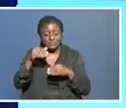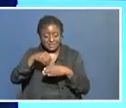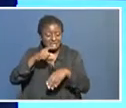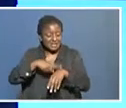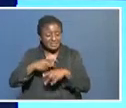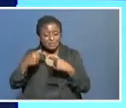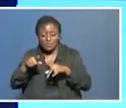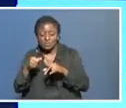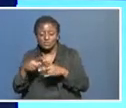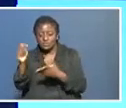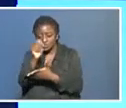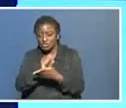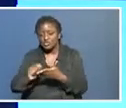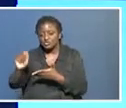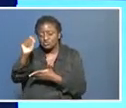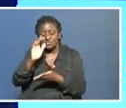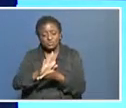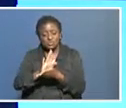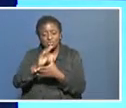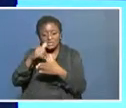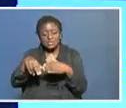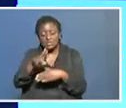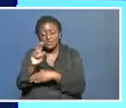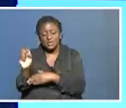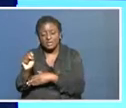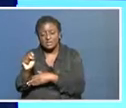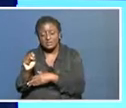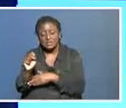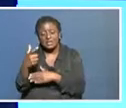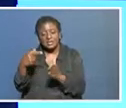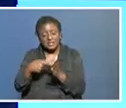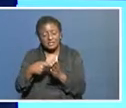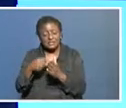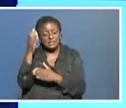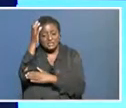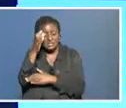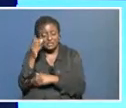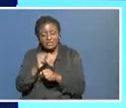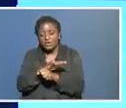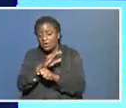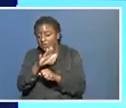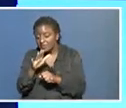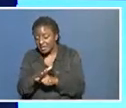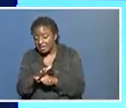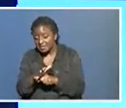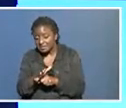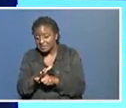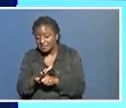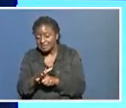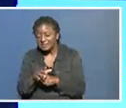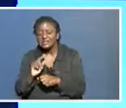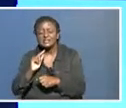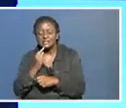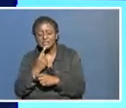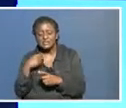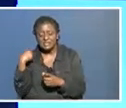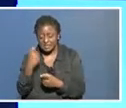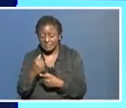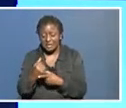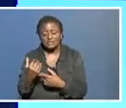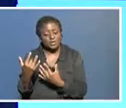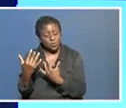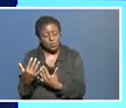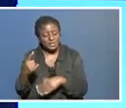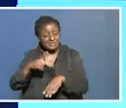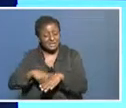in the United States. And this according to COVID, and this considering rather COVID-19 seriously impacted waiting times